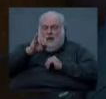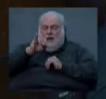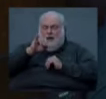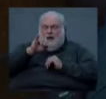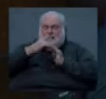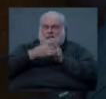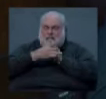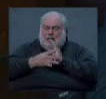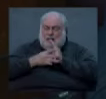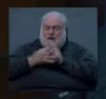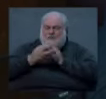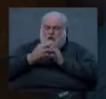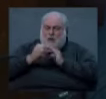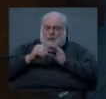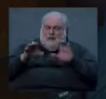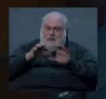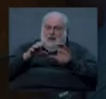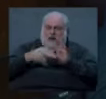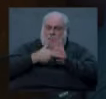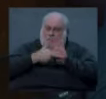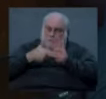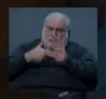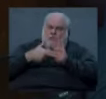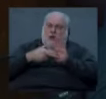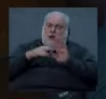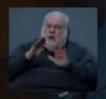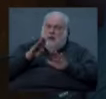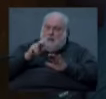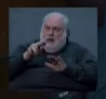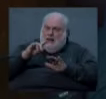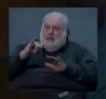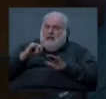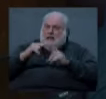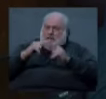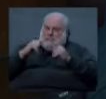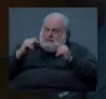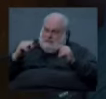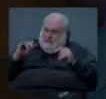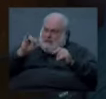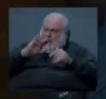that's done marketing and branding before? I think that's where we're all kind of,